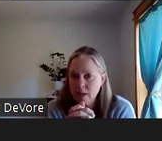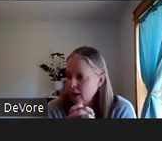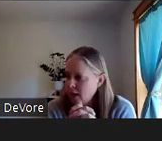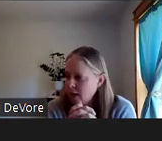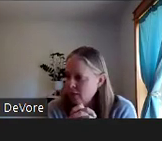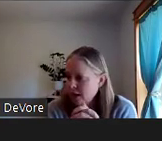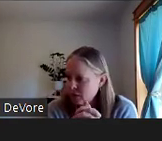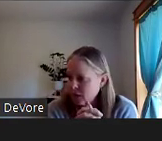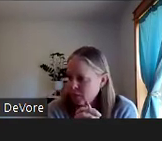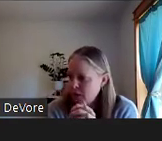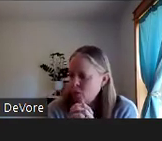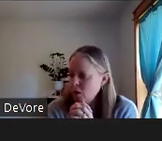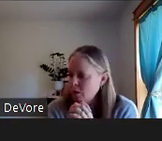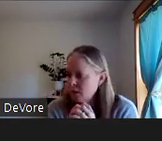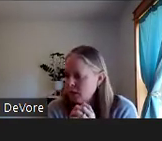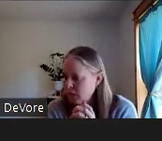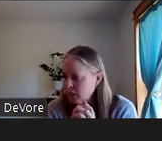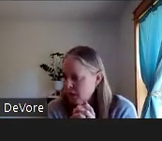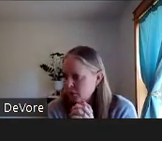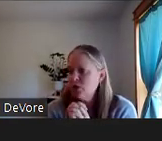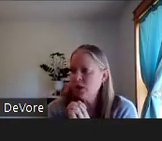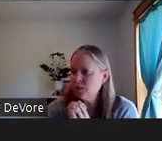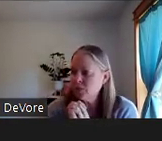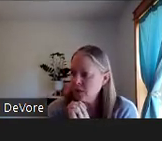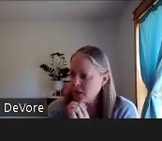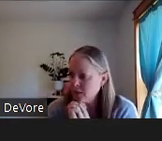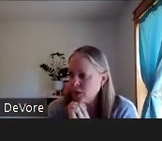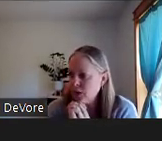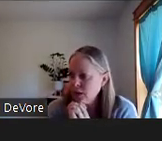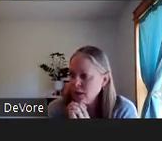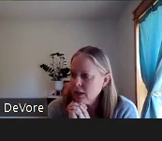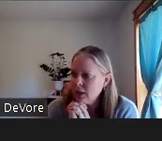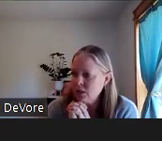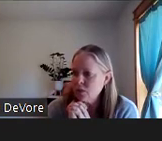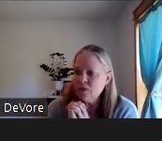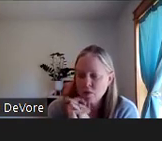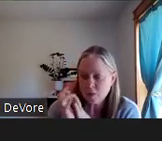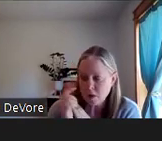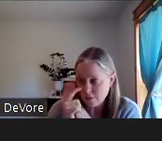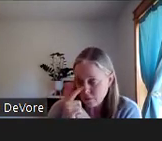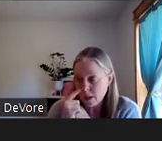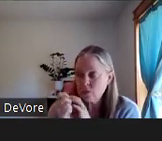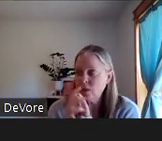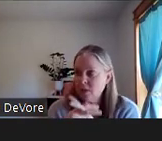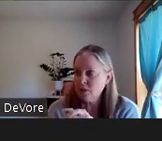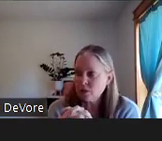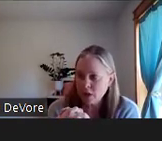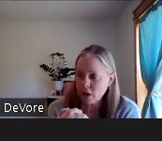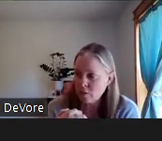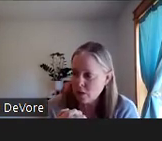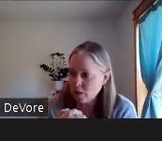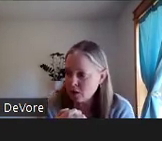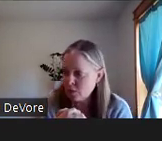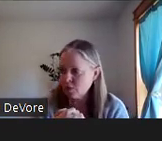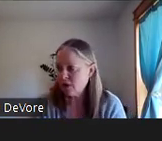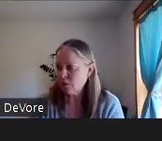The Medicaid Advisory Committee welcomes and deeply appreciates public testimony. It is one of the most powerful ways we demonstrate